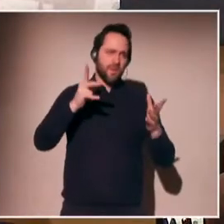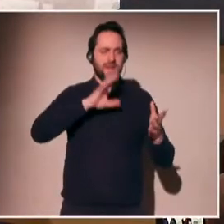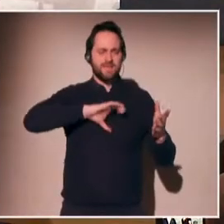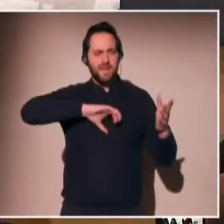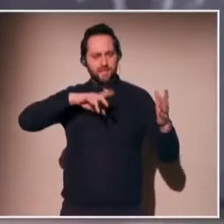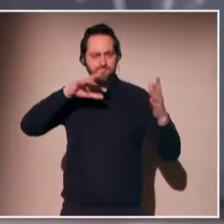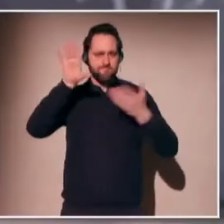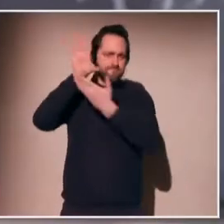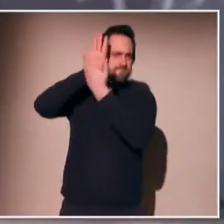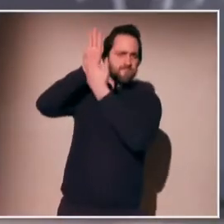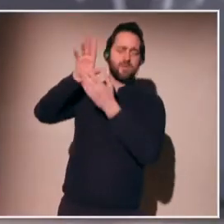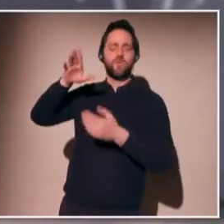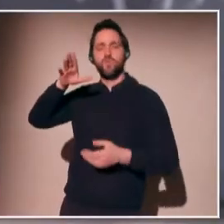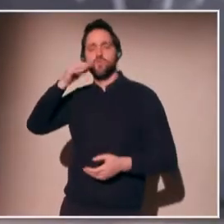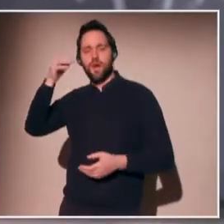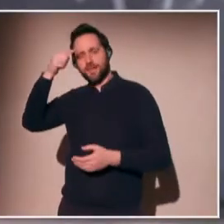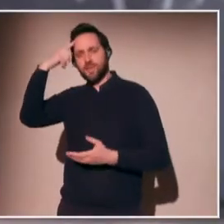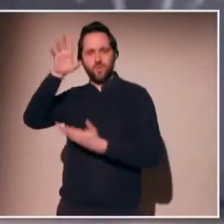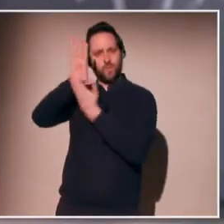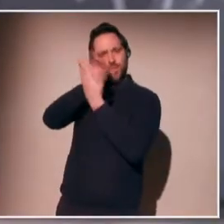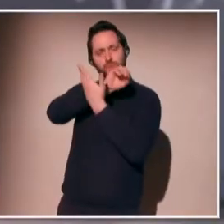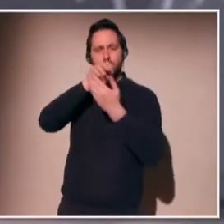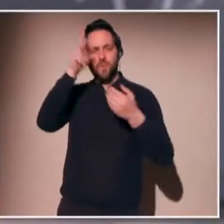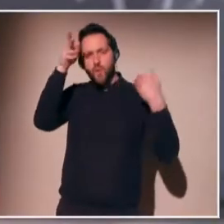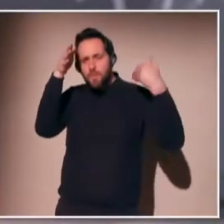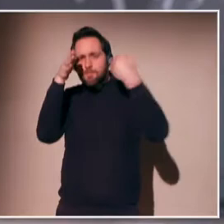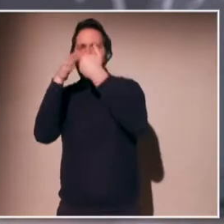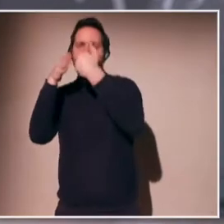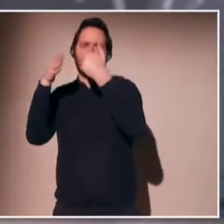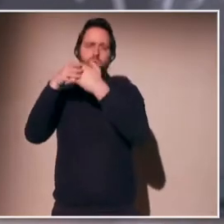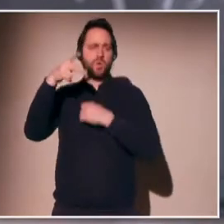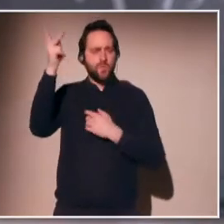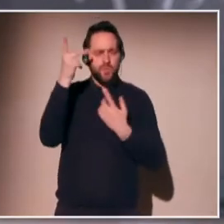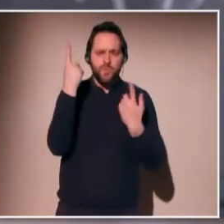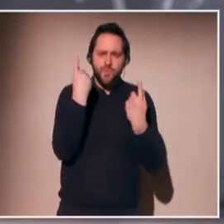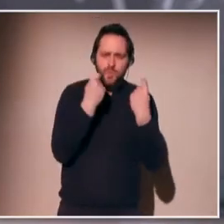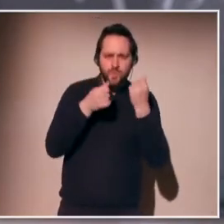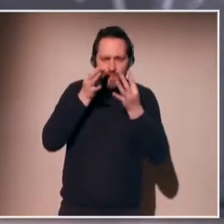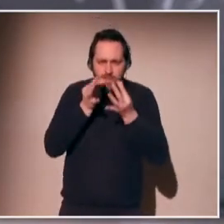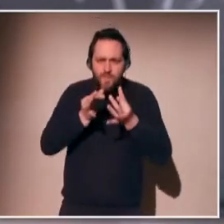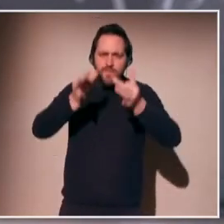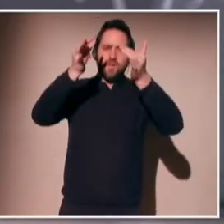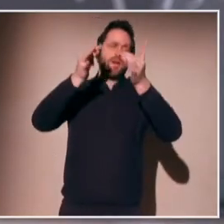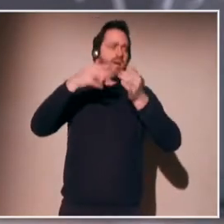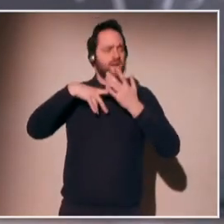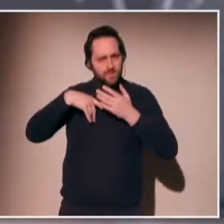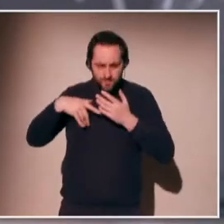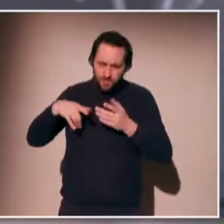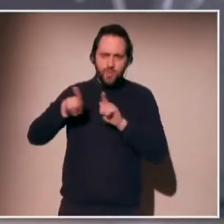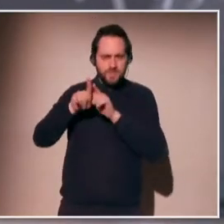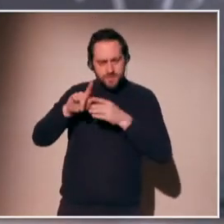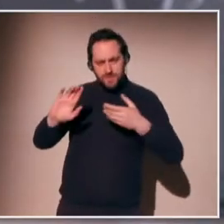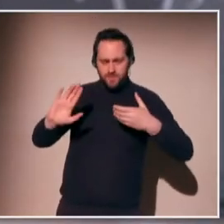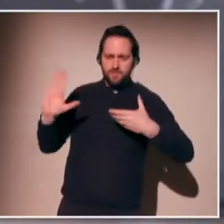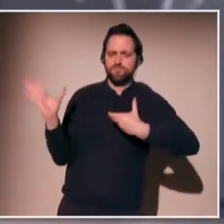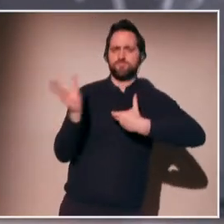and take into advances of brain science, cognitive science, and behavior science to make AI